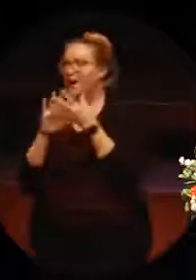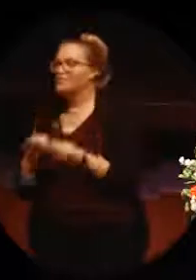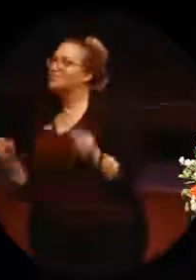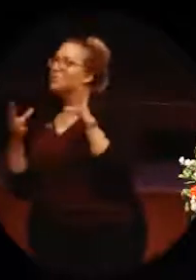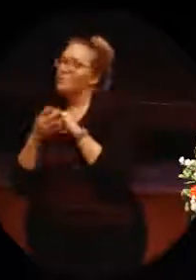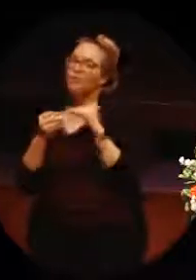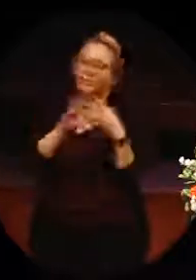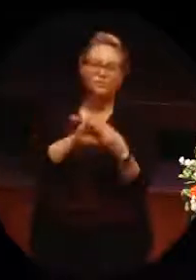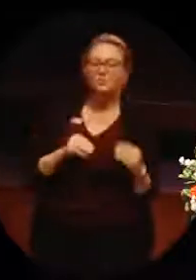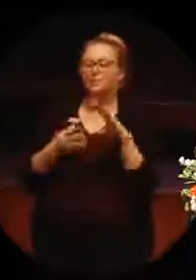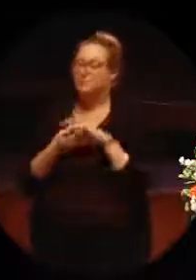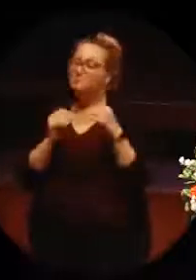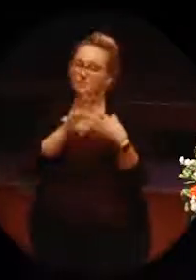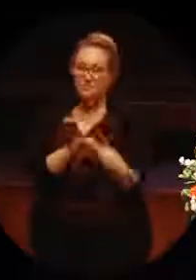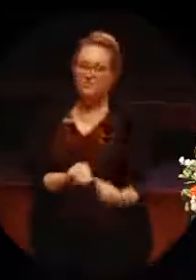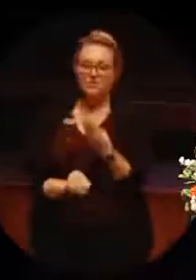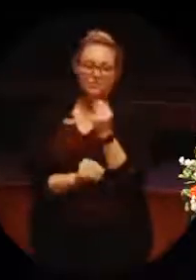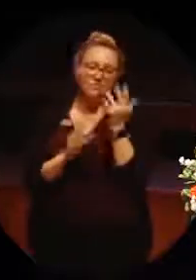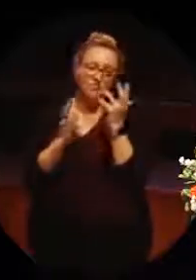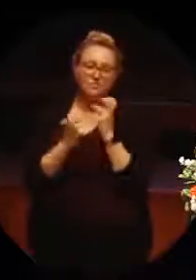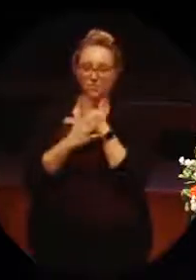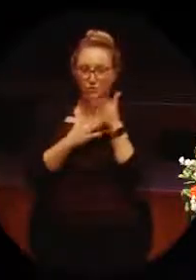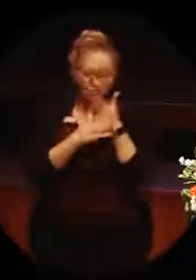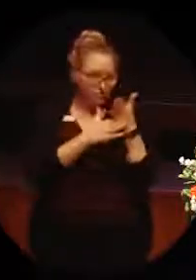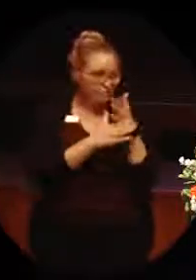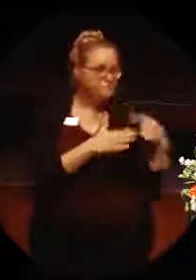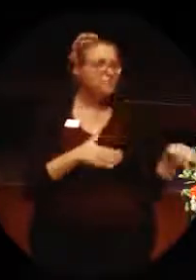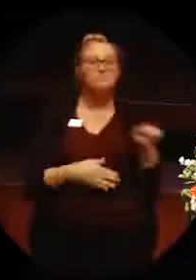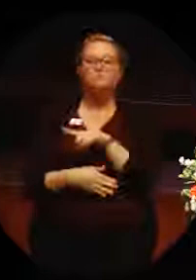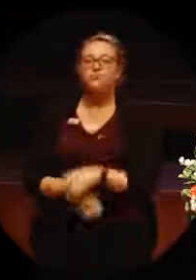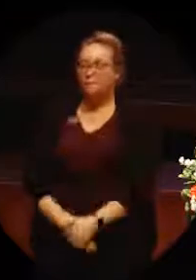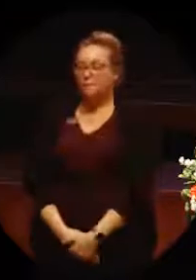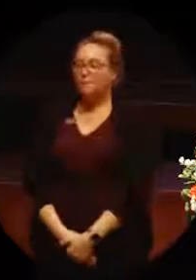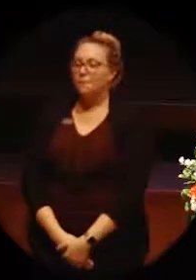and we'd go back and forth. And there's a few stories I'd like to share with you.